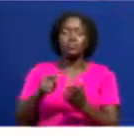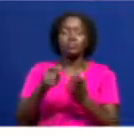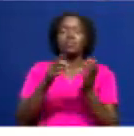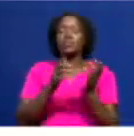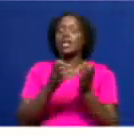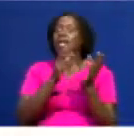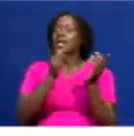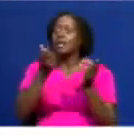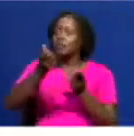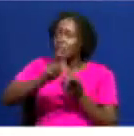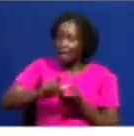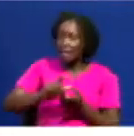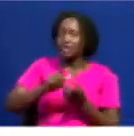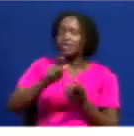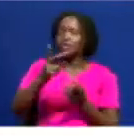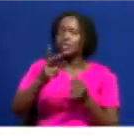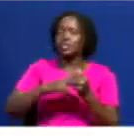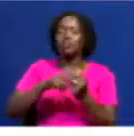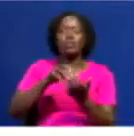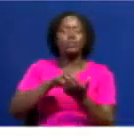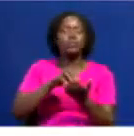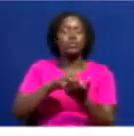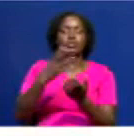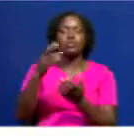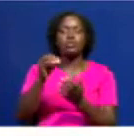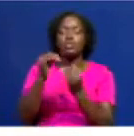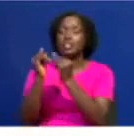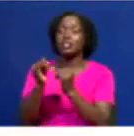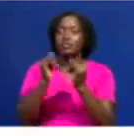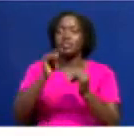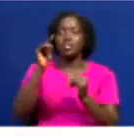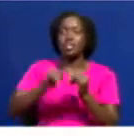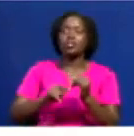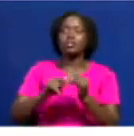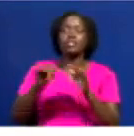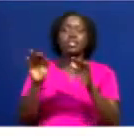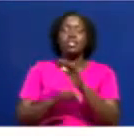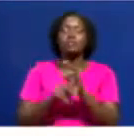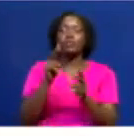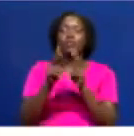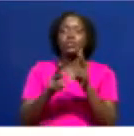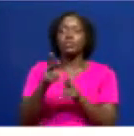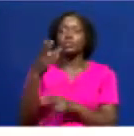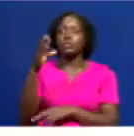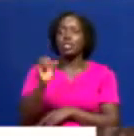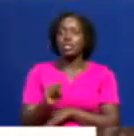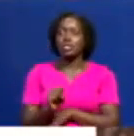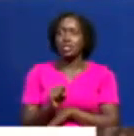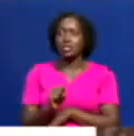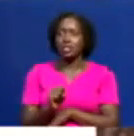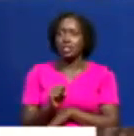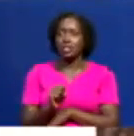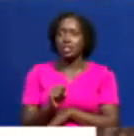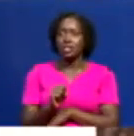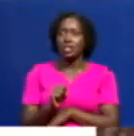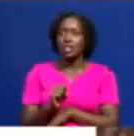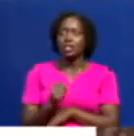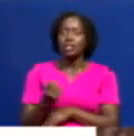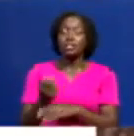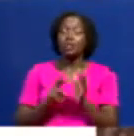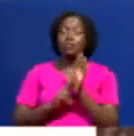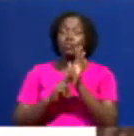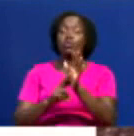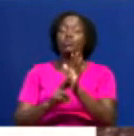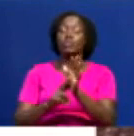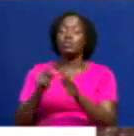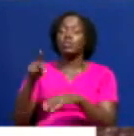addition 27 position, and that 50 individuals cannot deputize the 22 cabinet secretaries. The city of roles as that